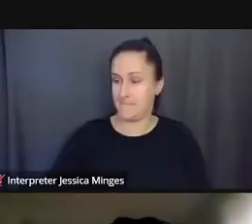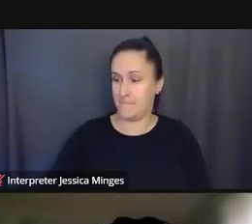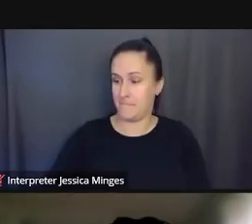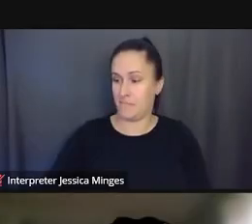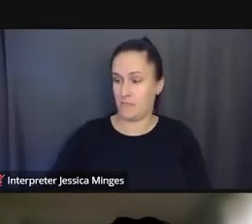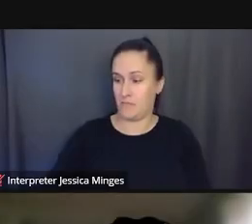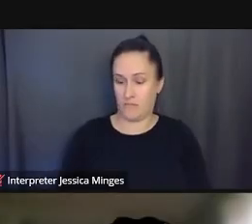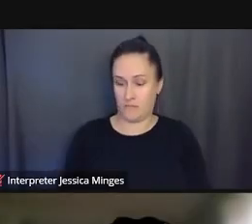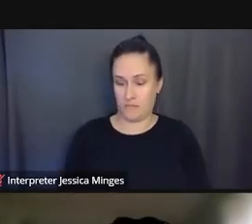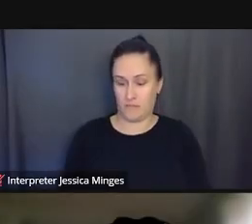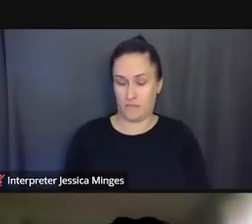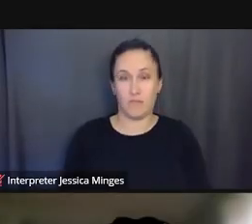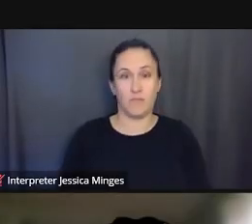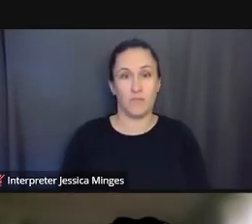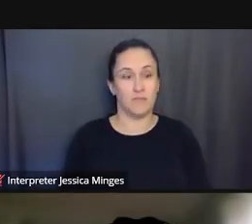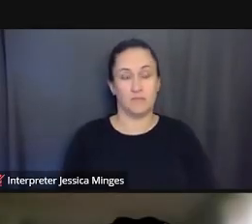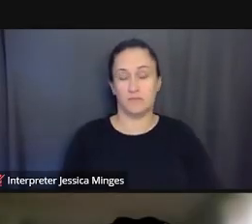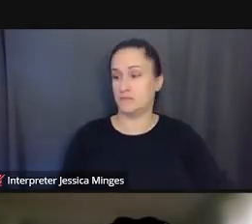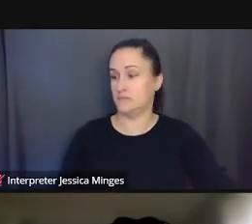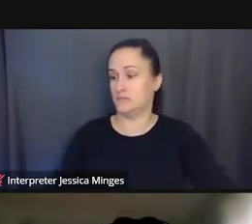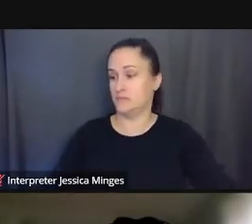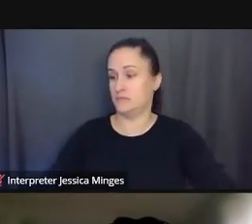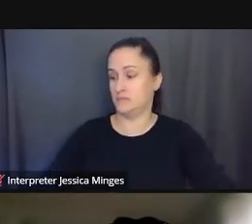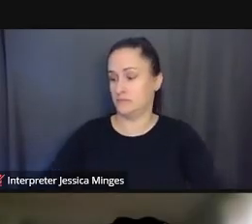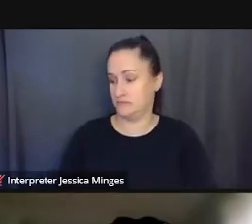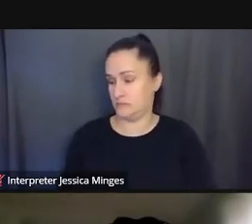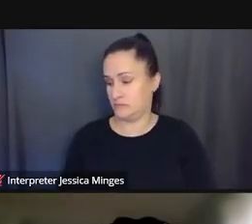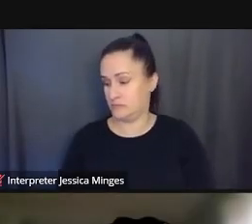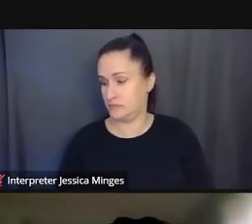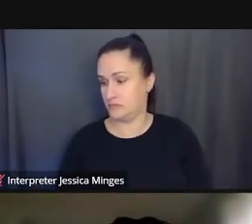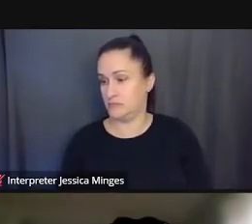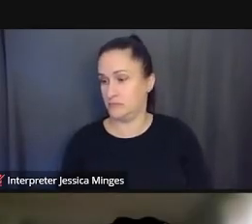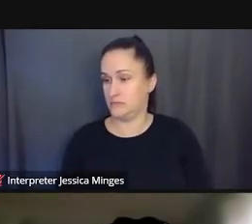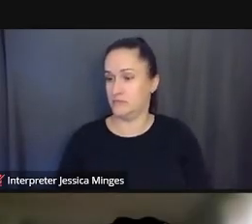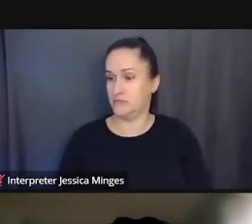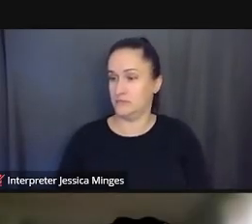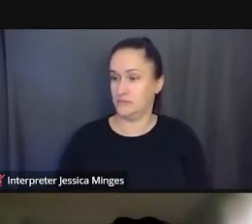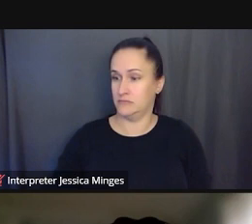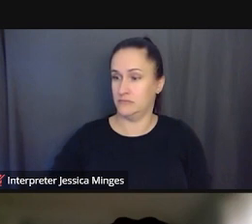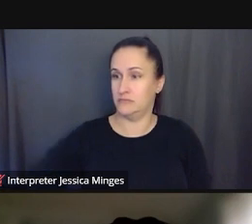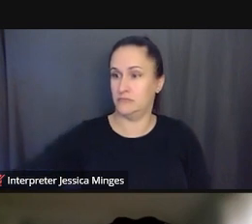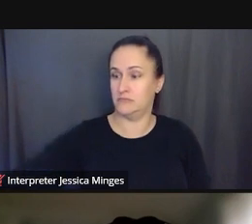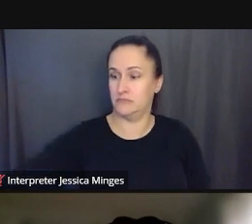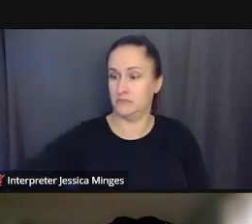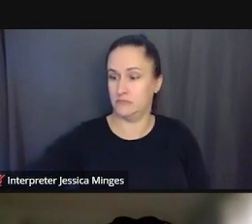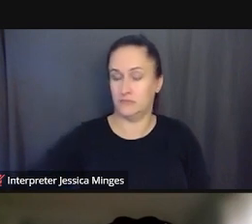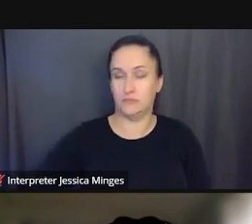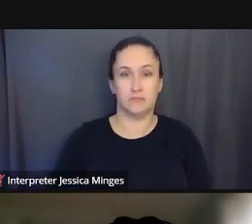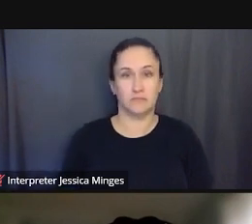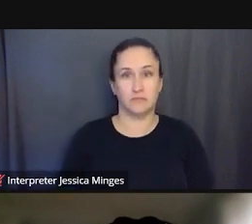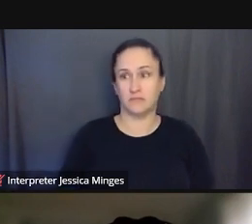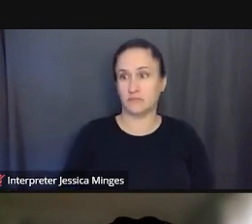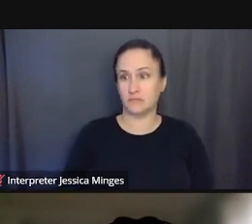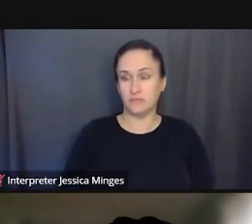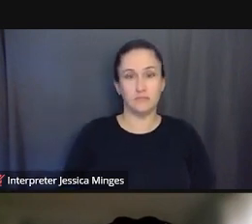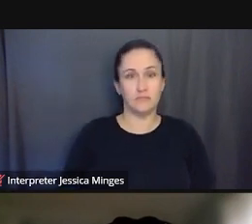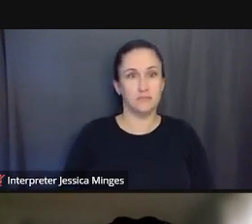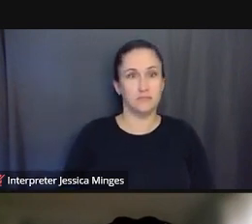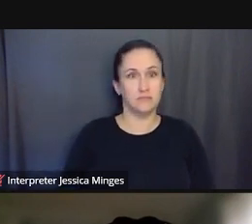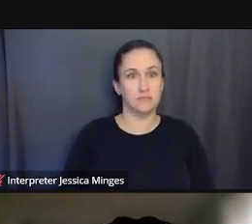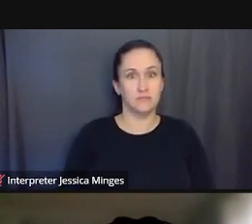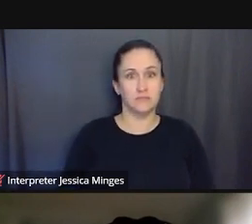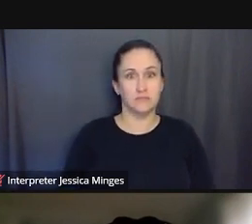So if there are no objections, I think we can move on to Tammy's